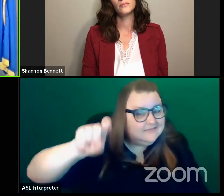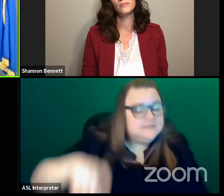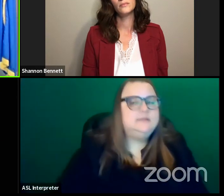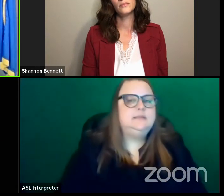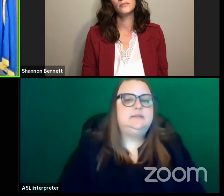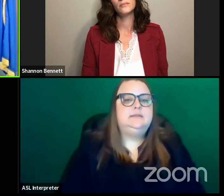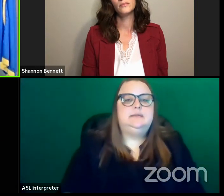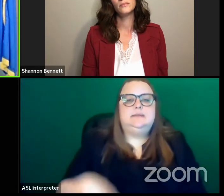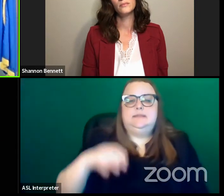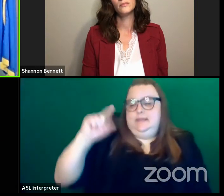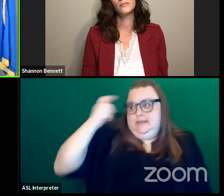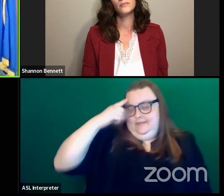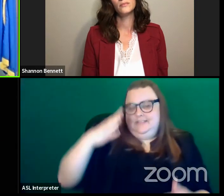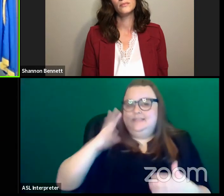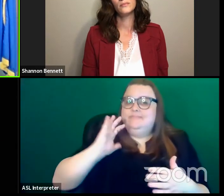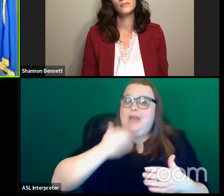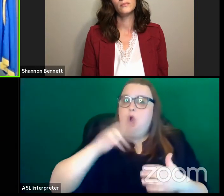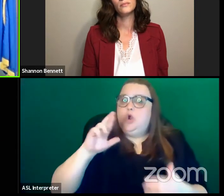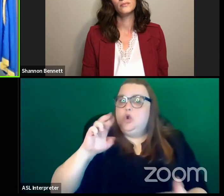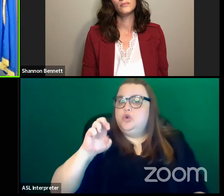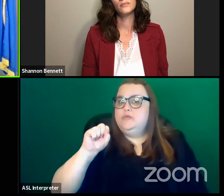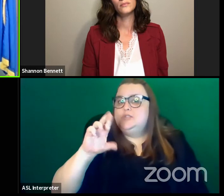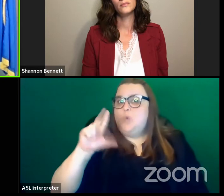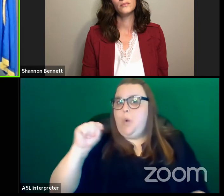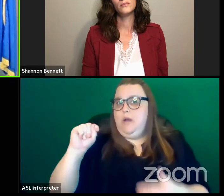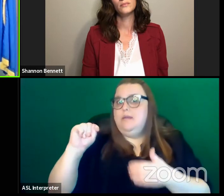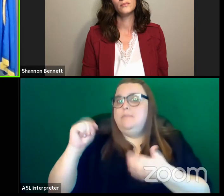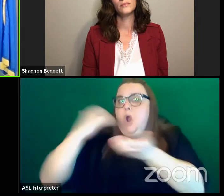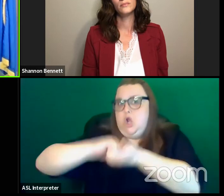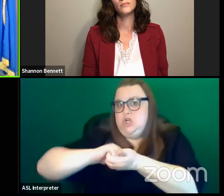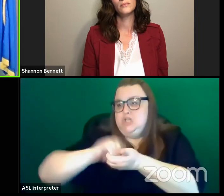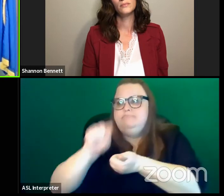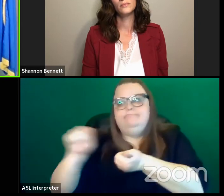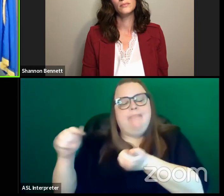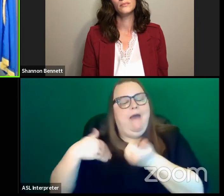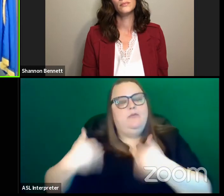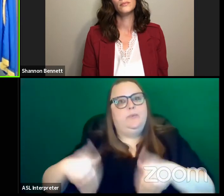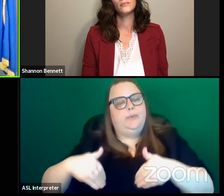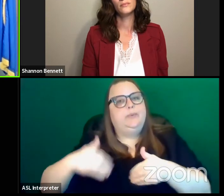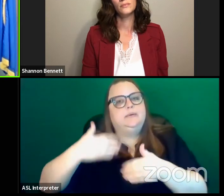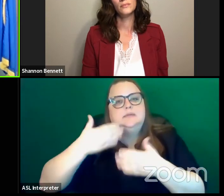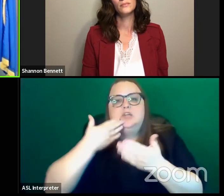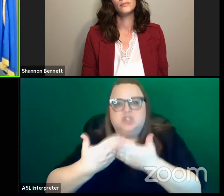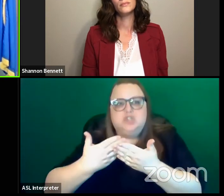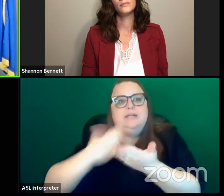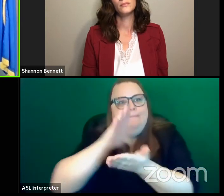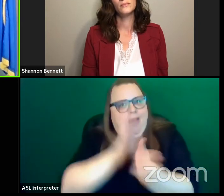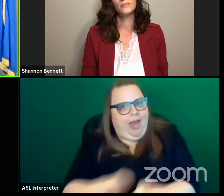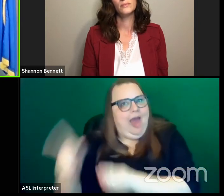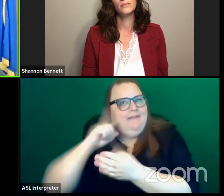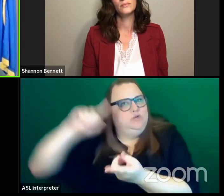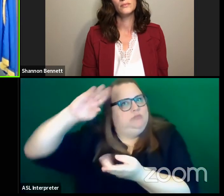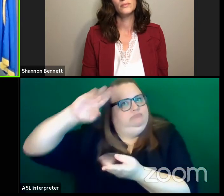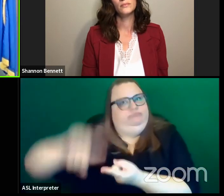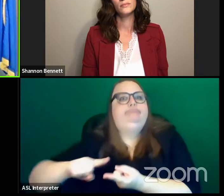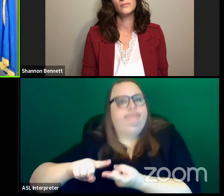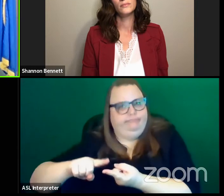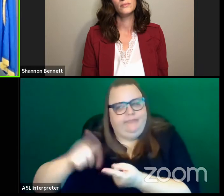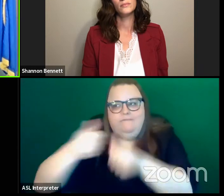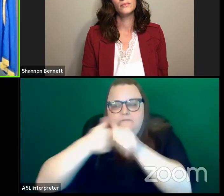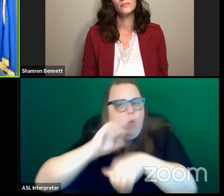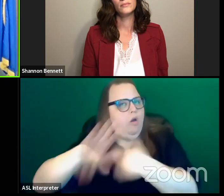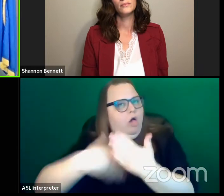partners have a very robust mitigation situation in place. They're following all the protocols that we have.